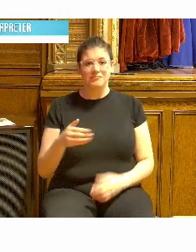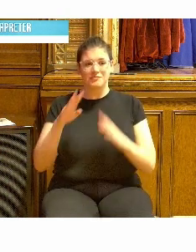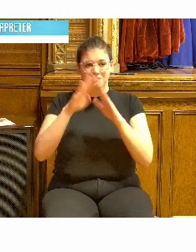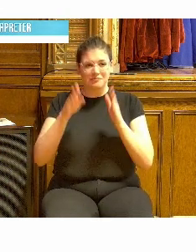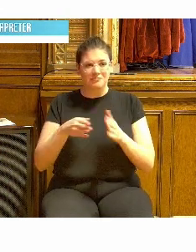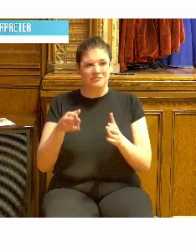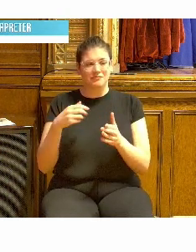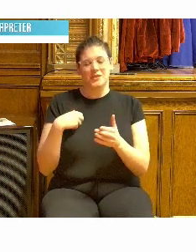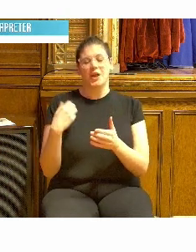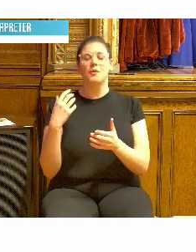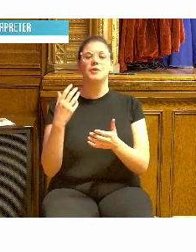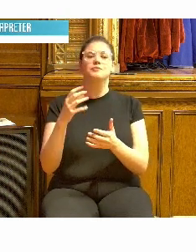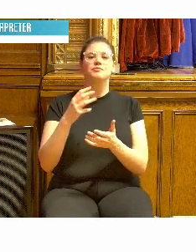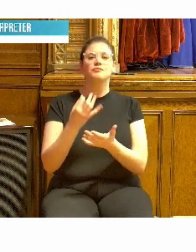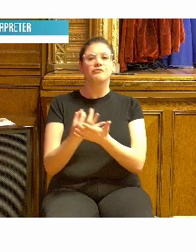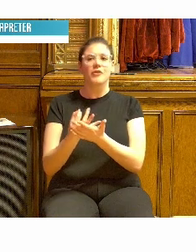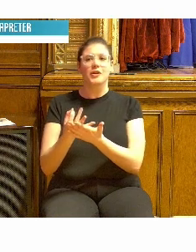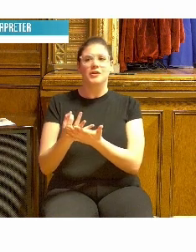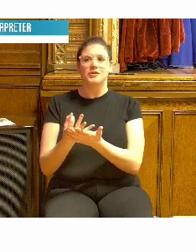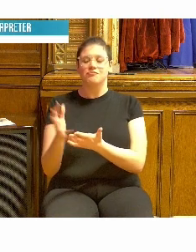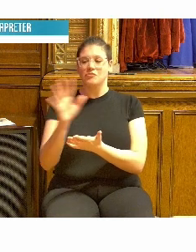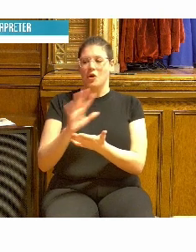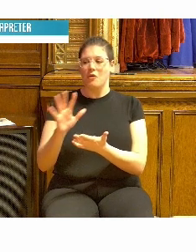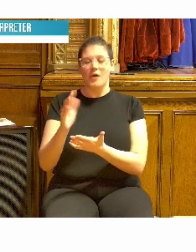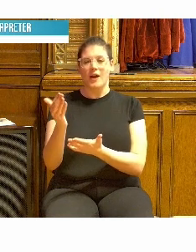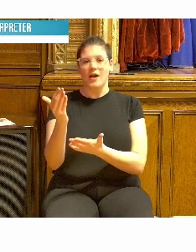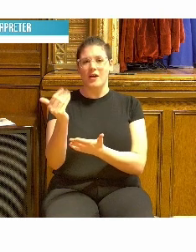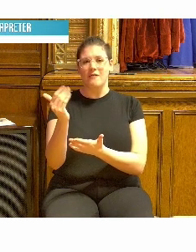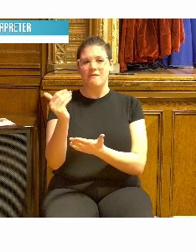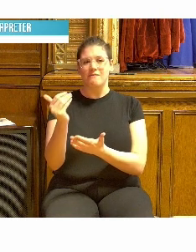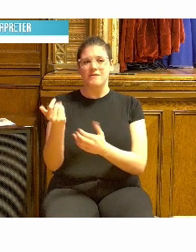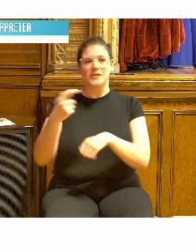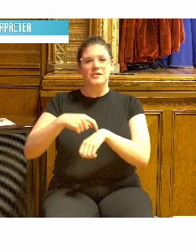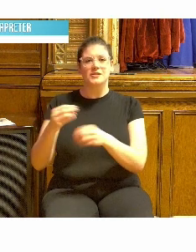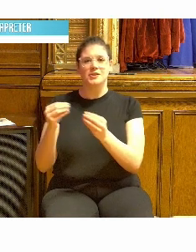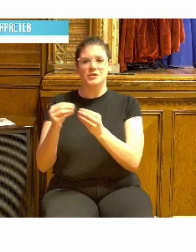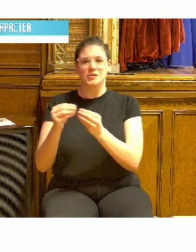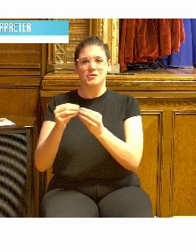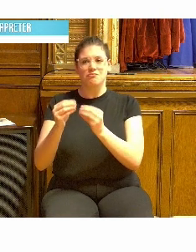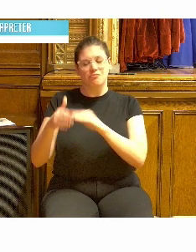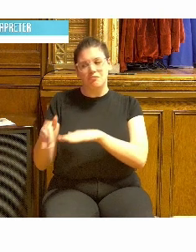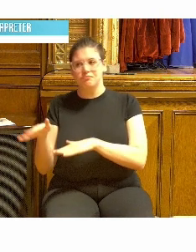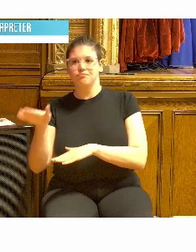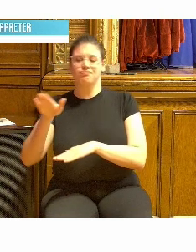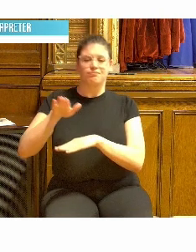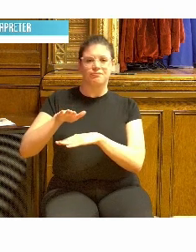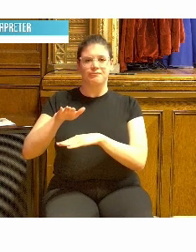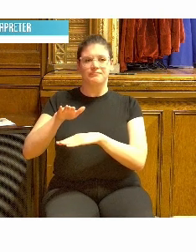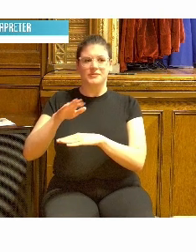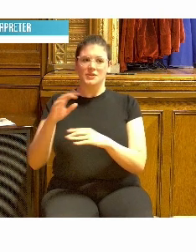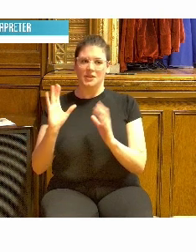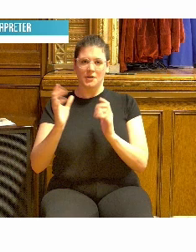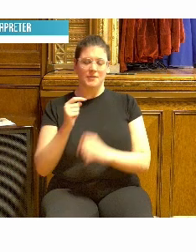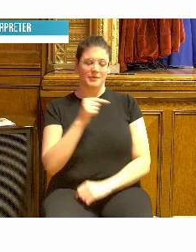$277,000 in wealth versus $19,000. Whenever we share with groups, we like to pose